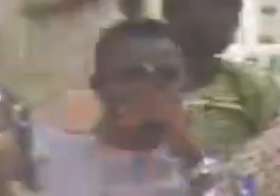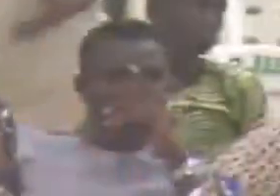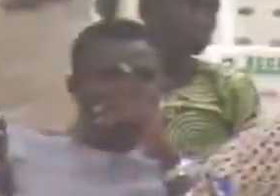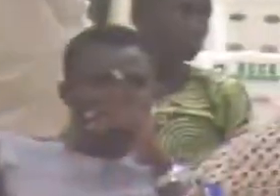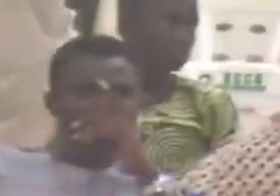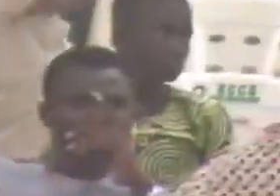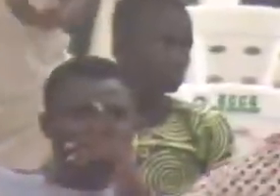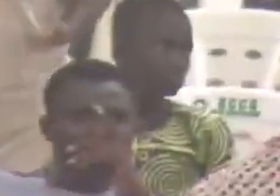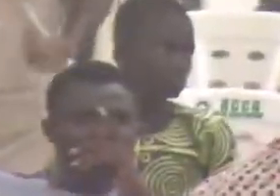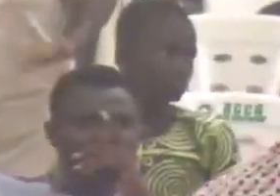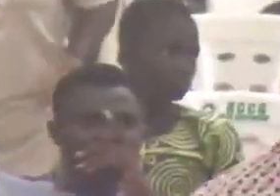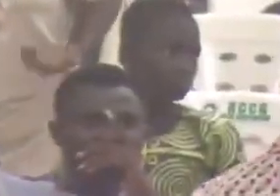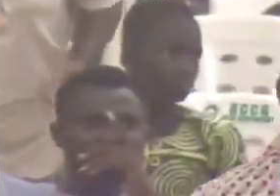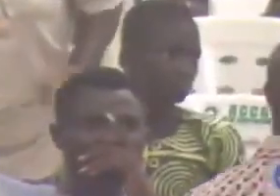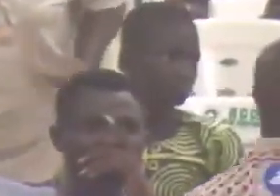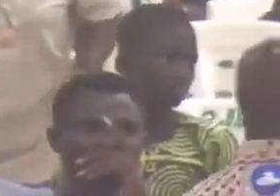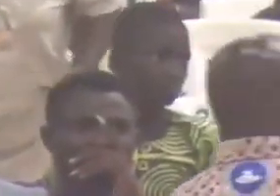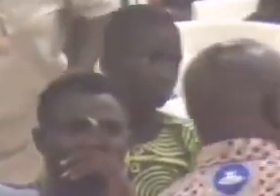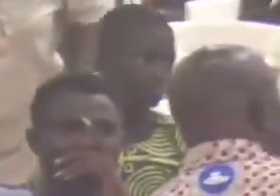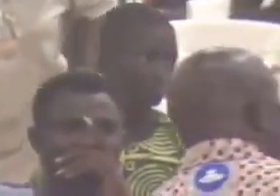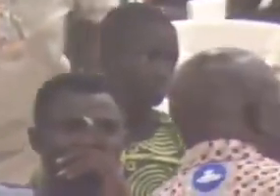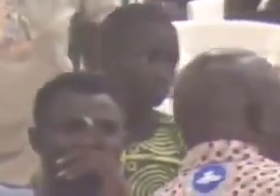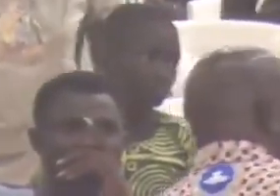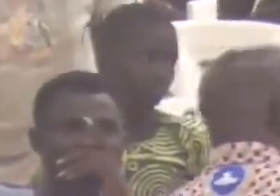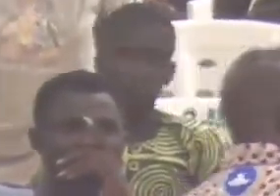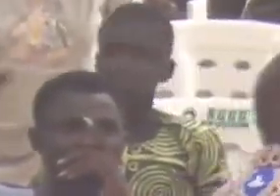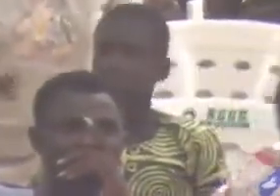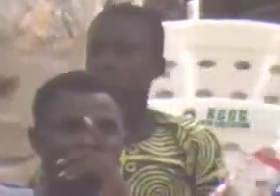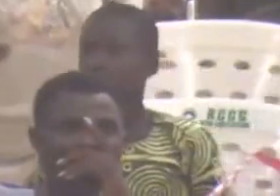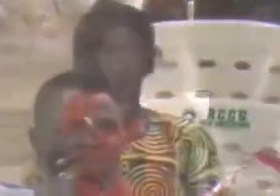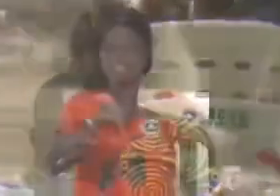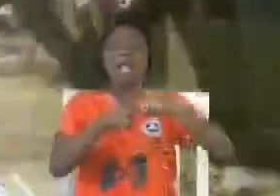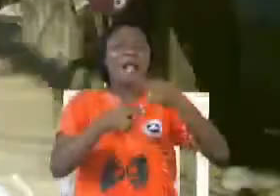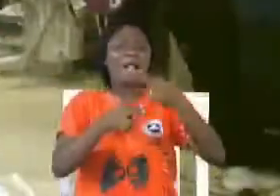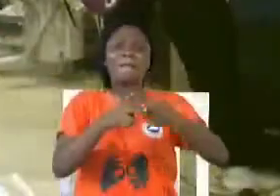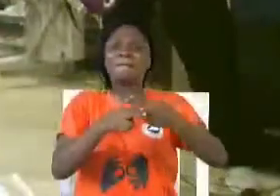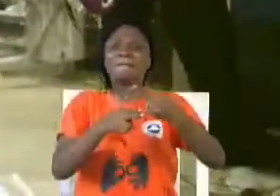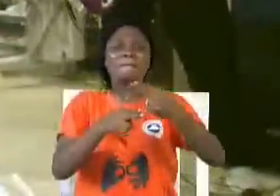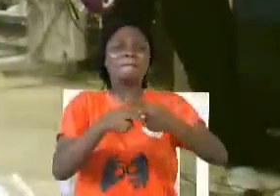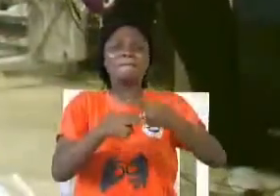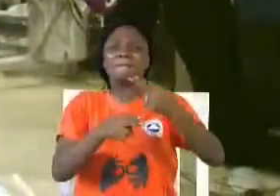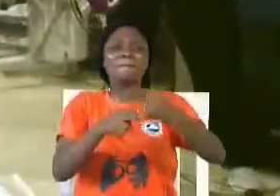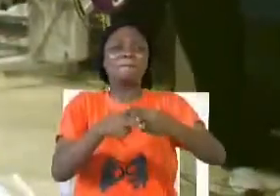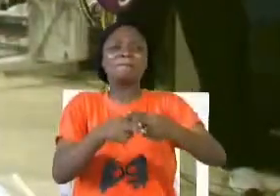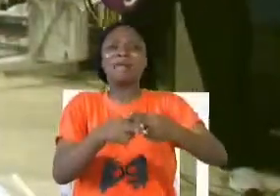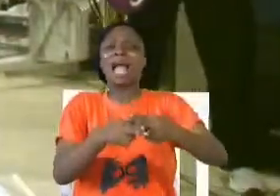soul, worship his holy name.